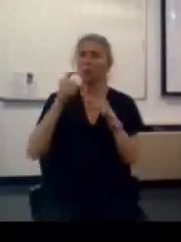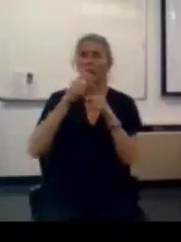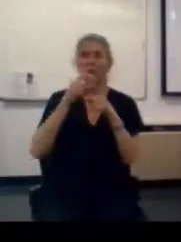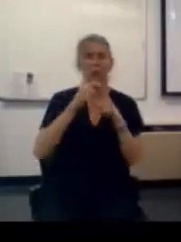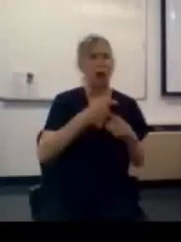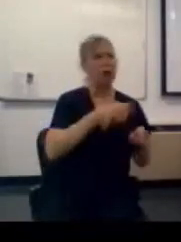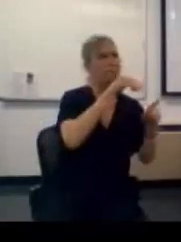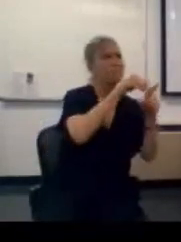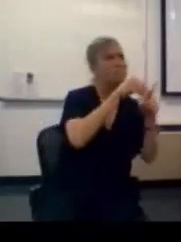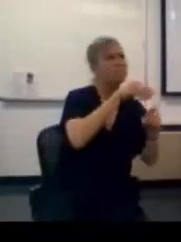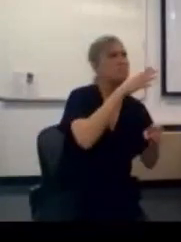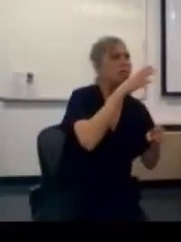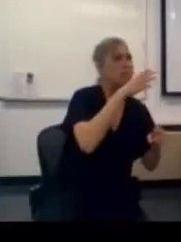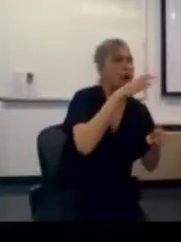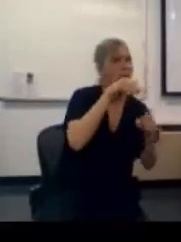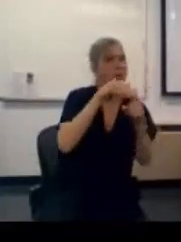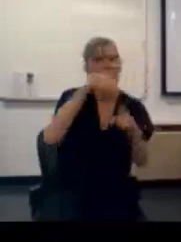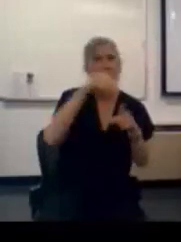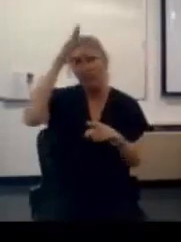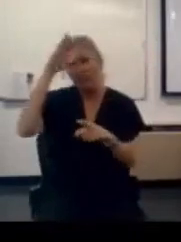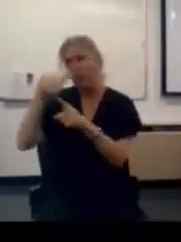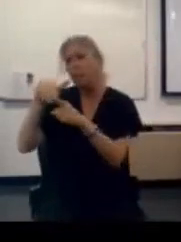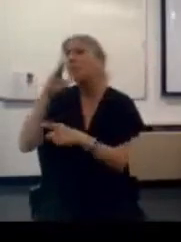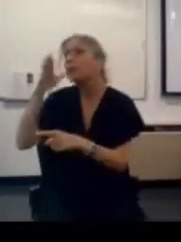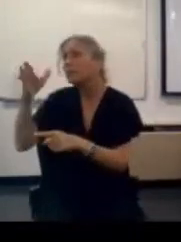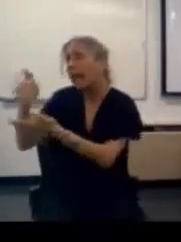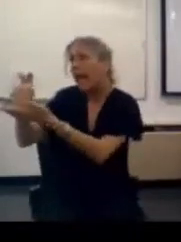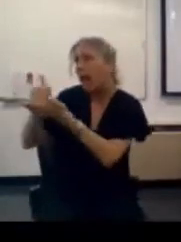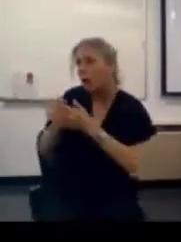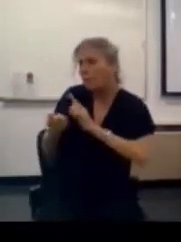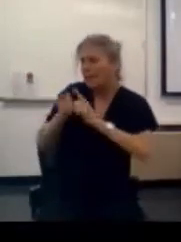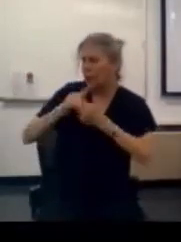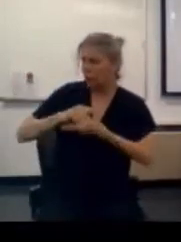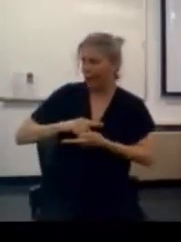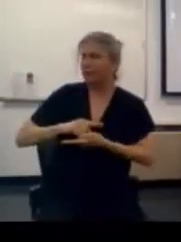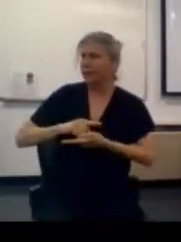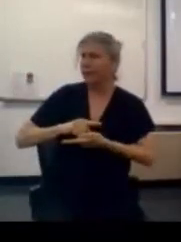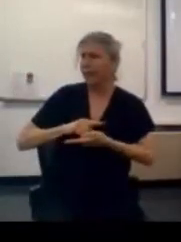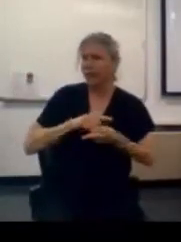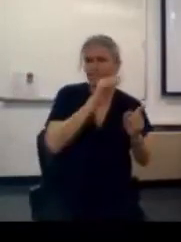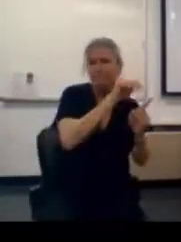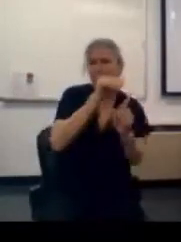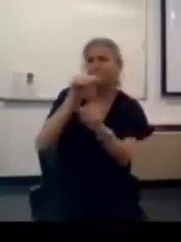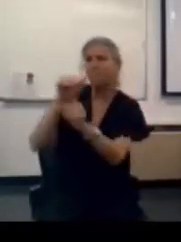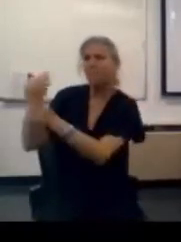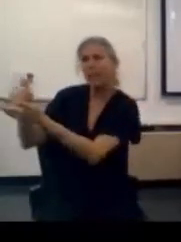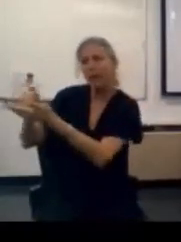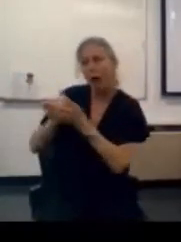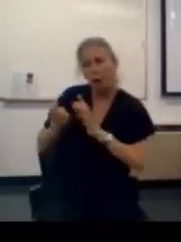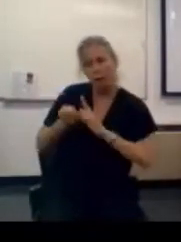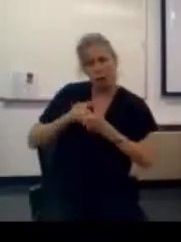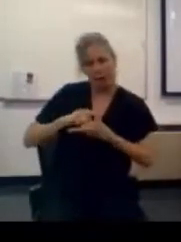an everyday word. And so I called mama, I called papa, I called abuela, and I said, you know, help me, you know, I'm crowdsourcing a little bit for